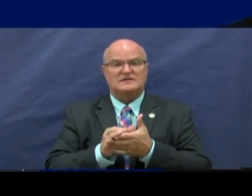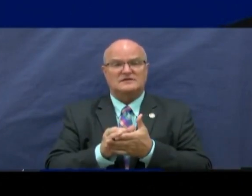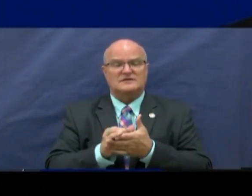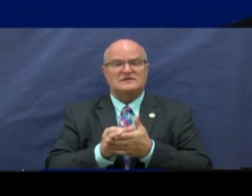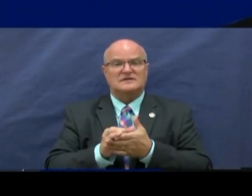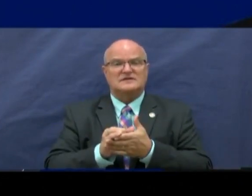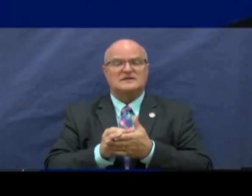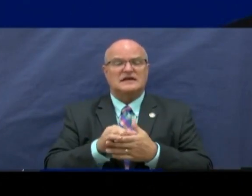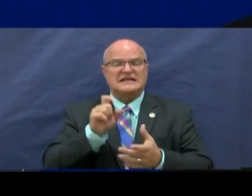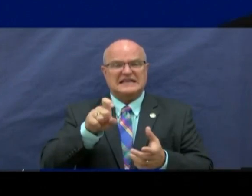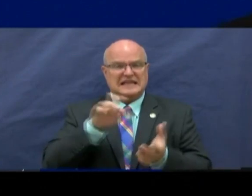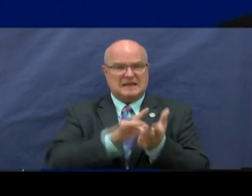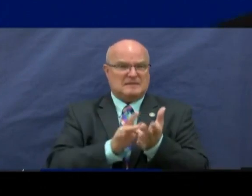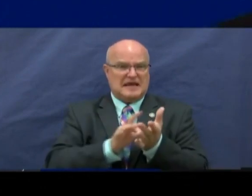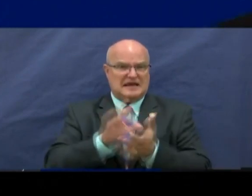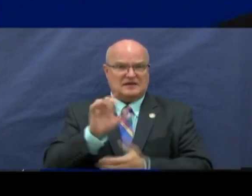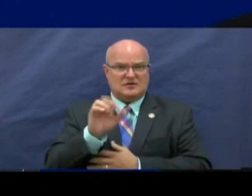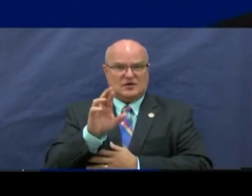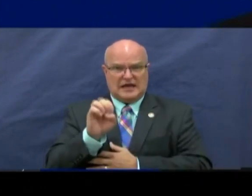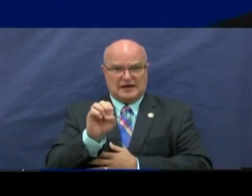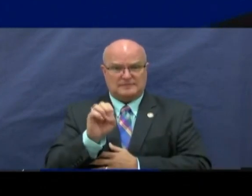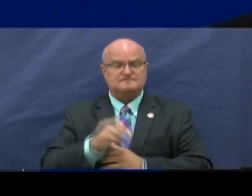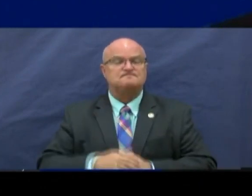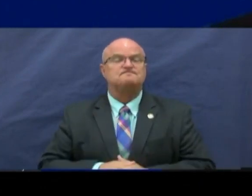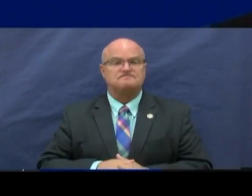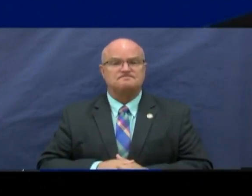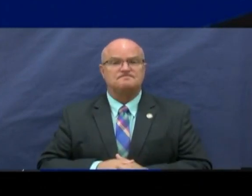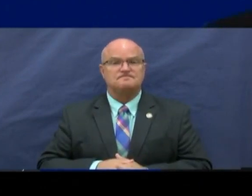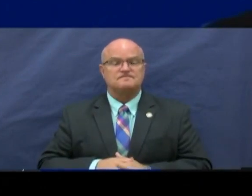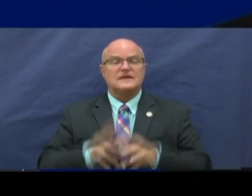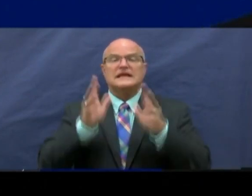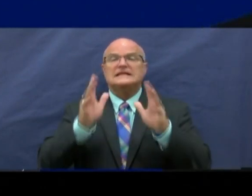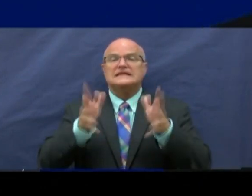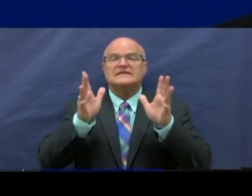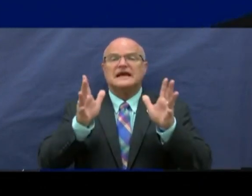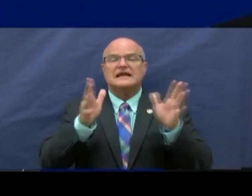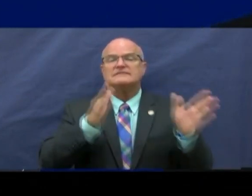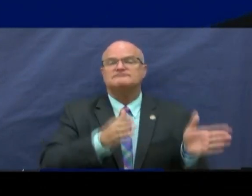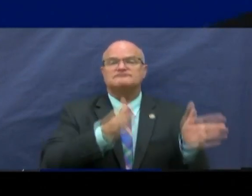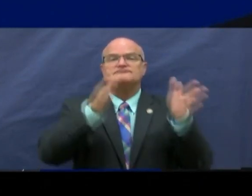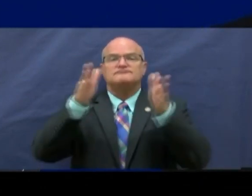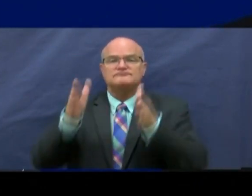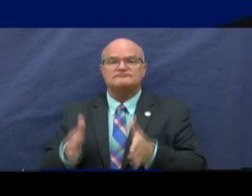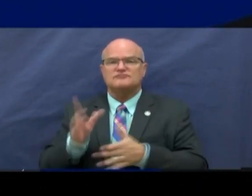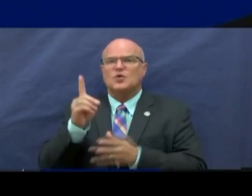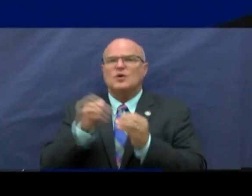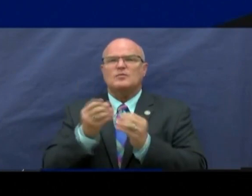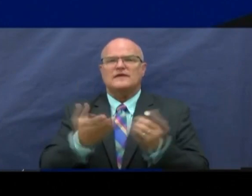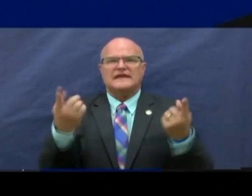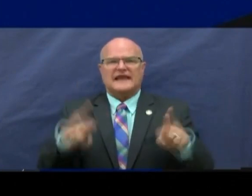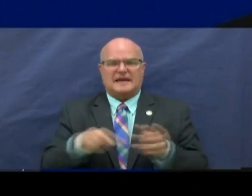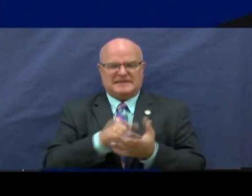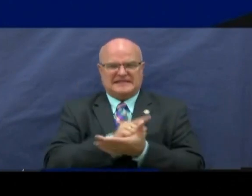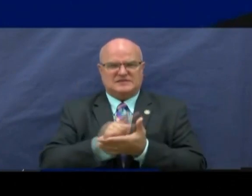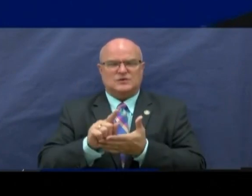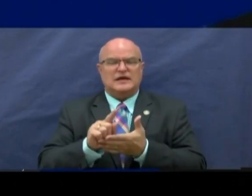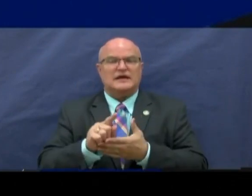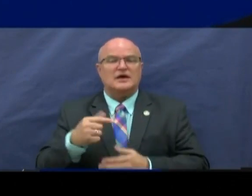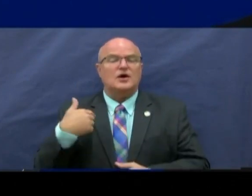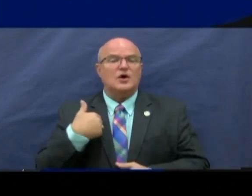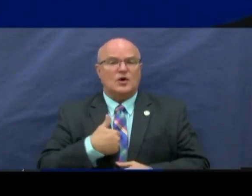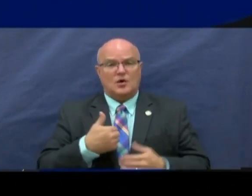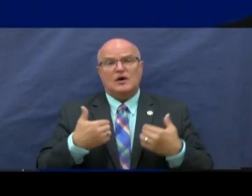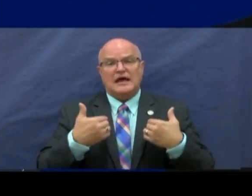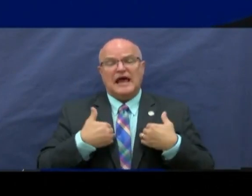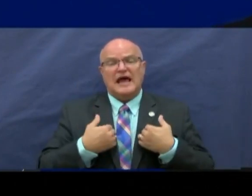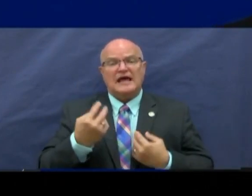needing medical care. Leaving that right now, let me talk about one other thing that happened this week. We had